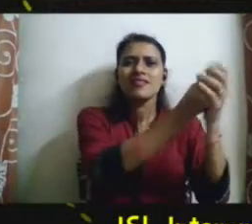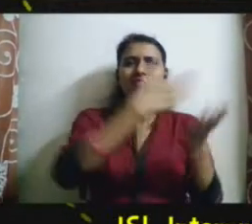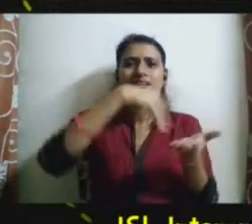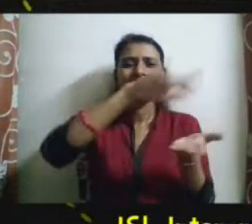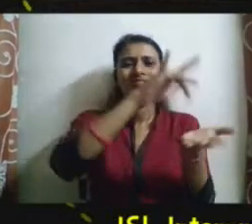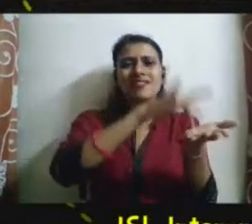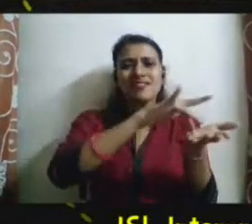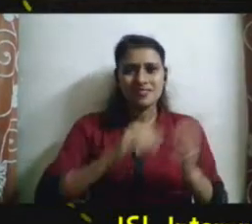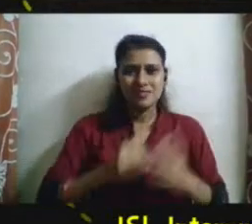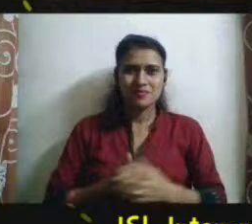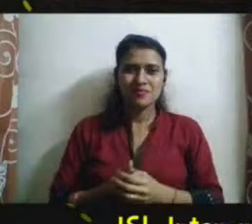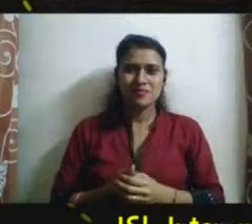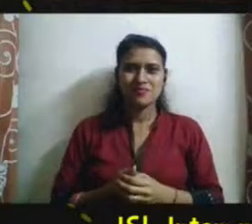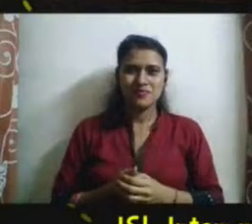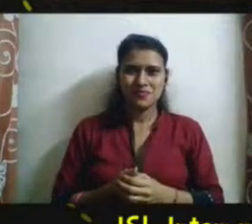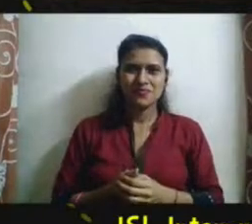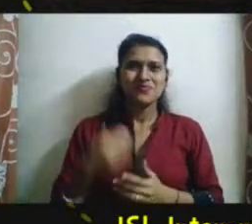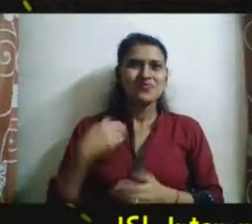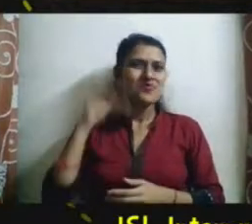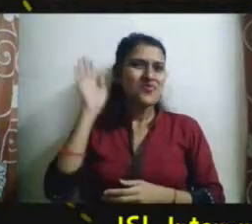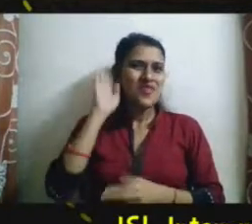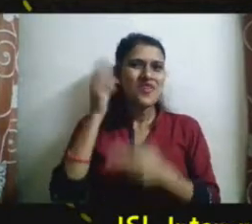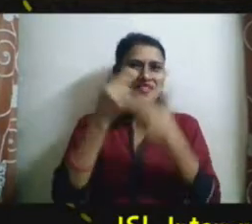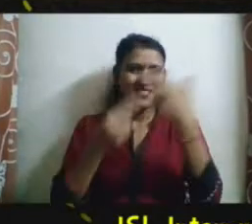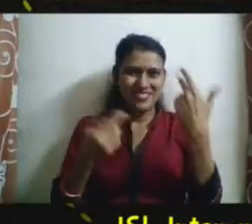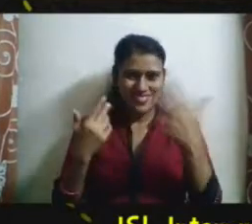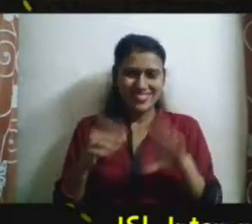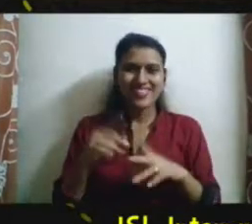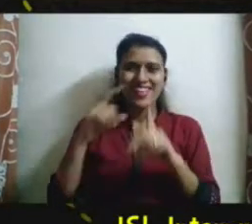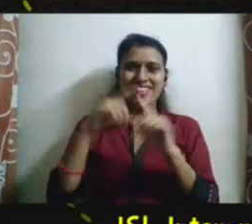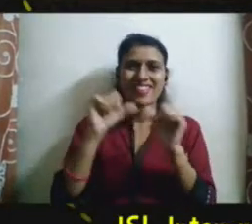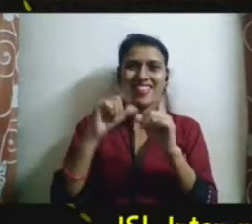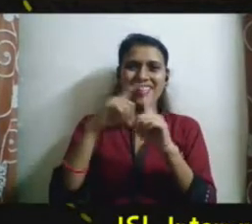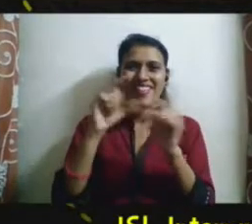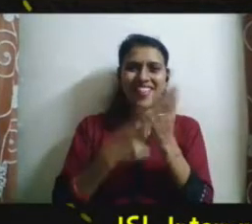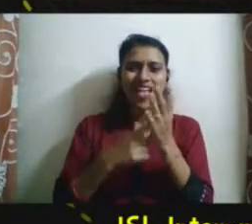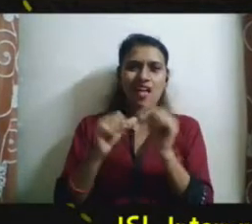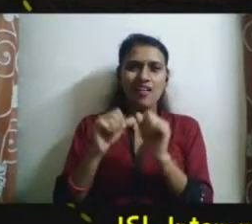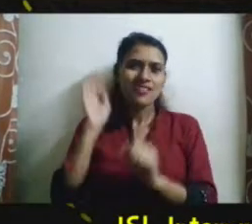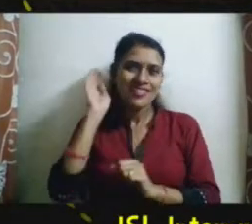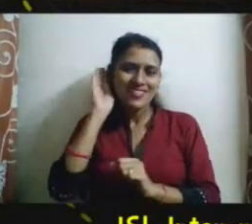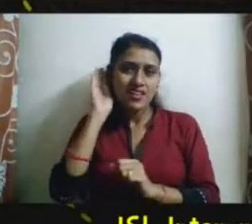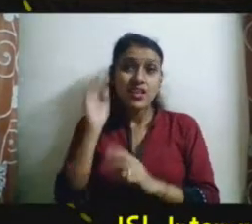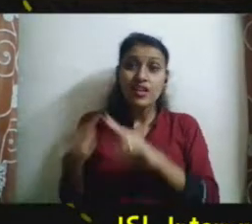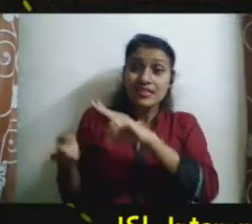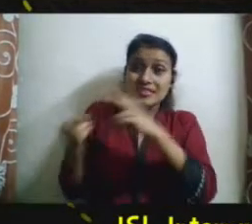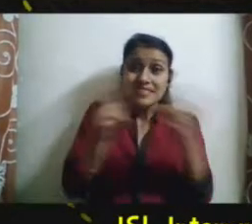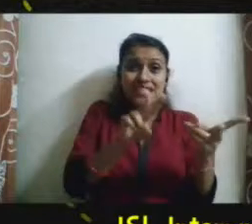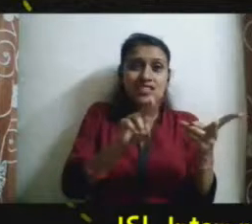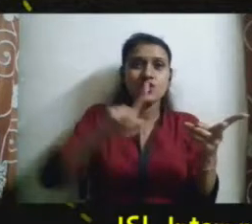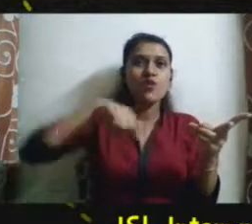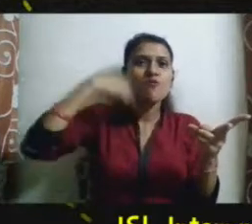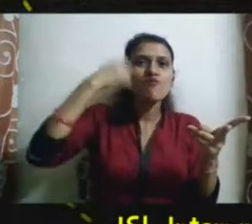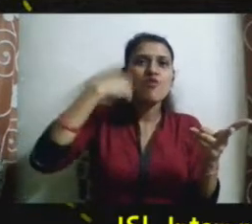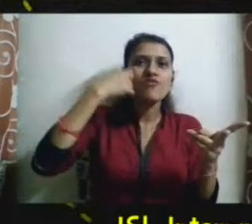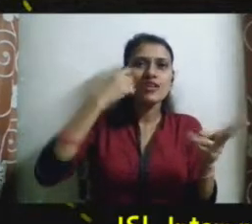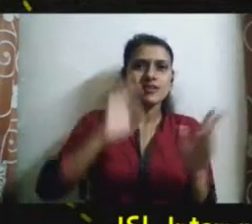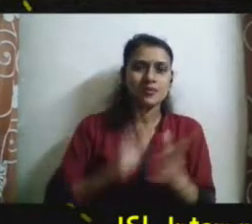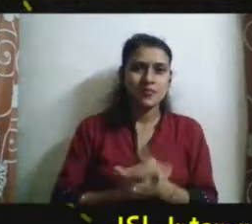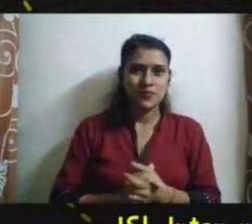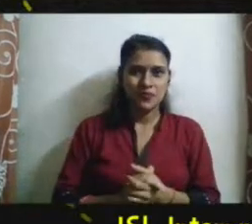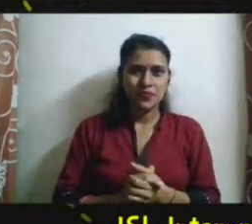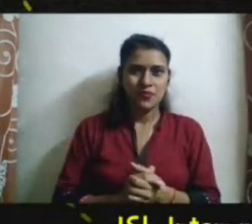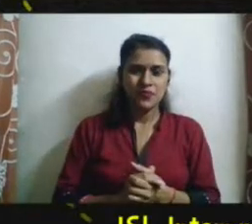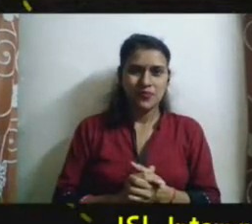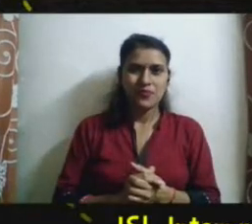gavanva. We've all heard this dadra, and we've also heard the filmy version, I think. What does